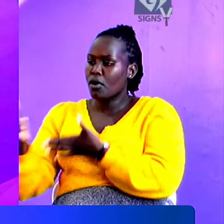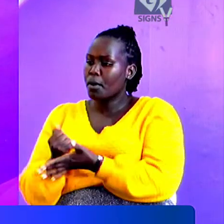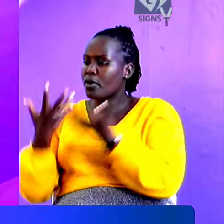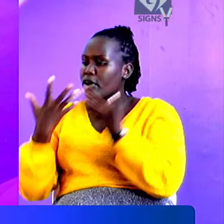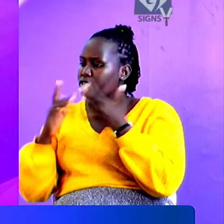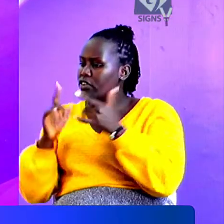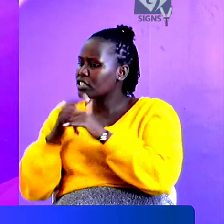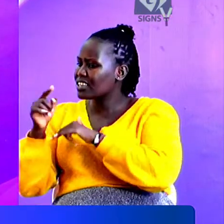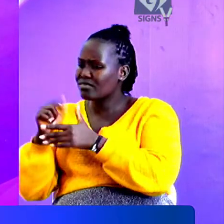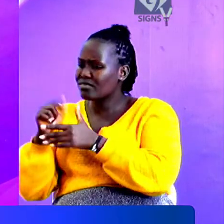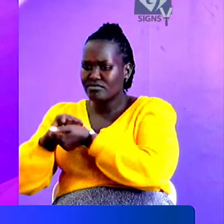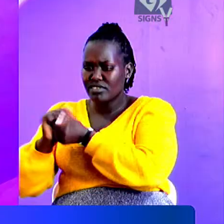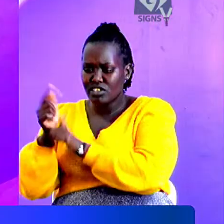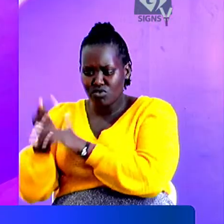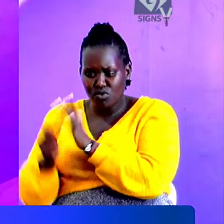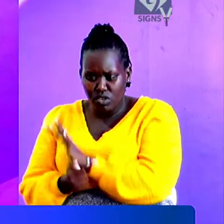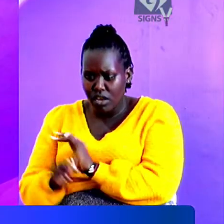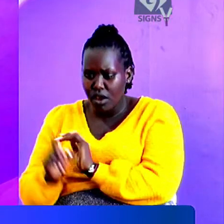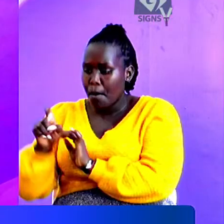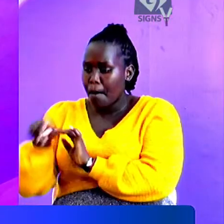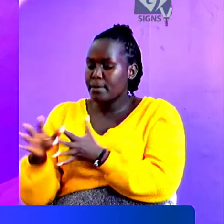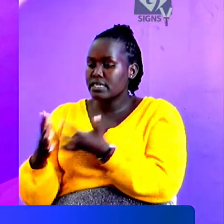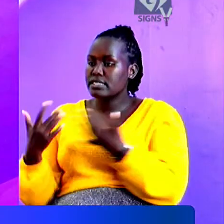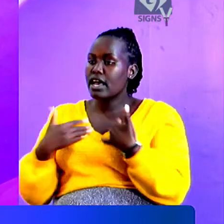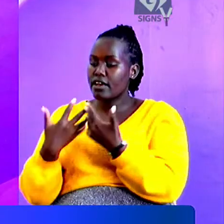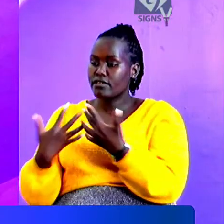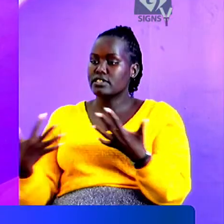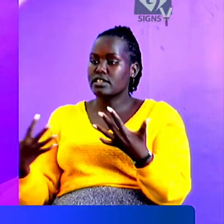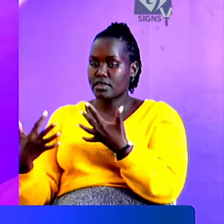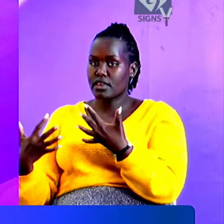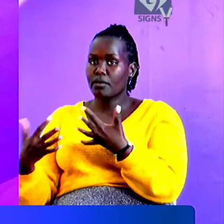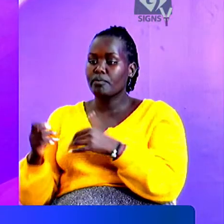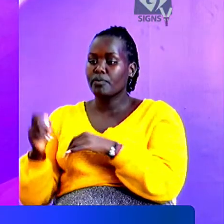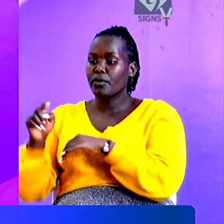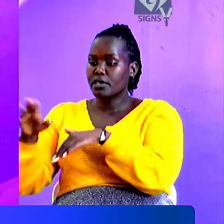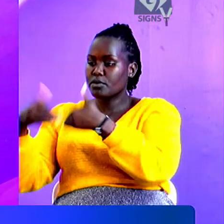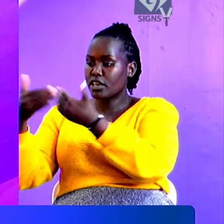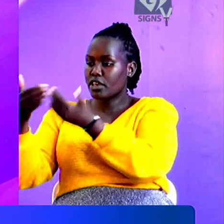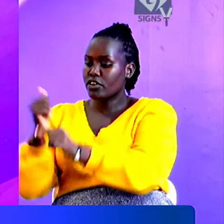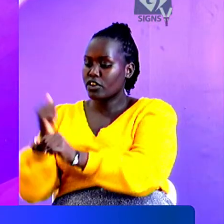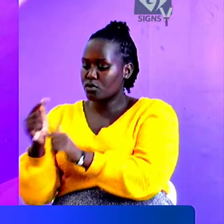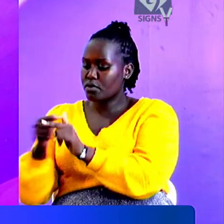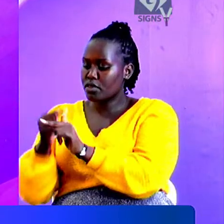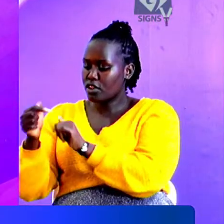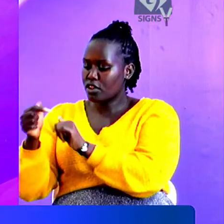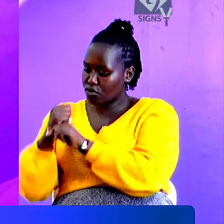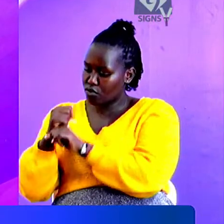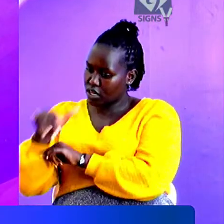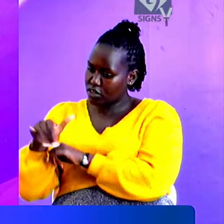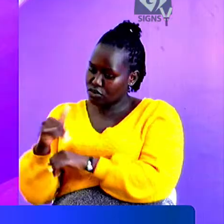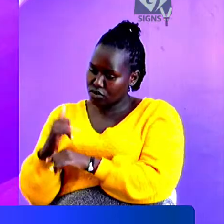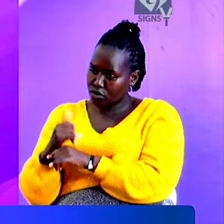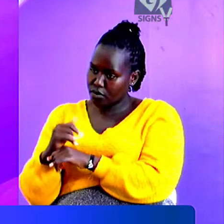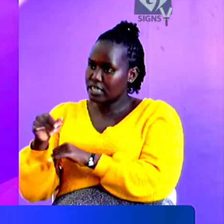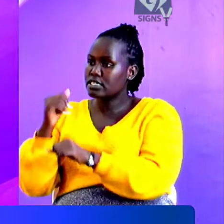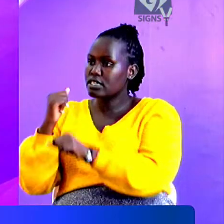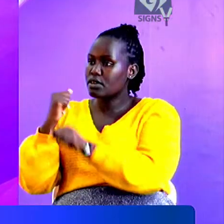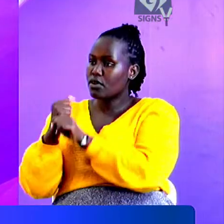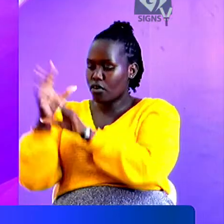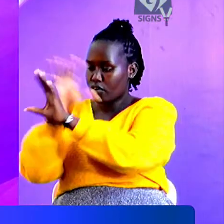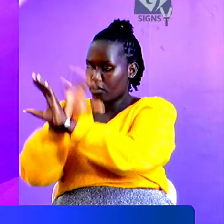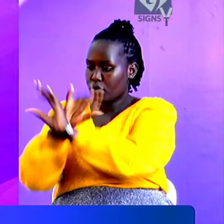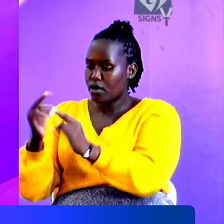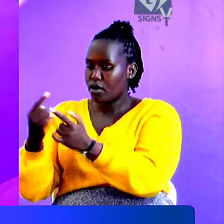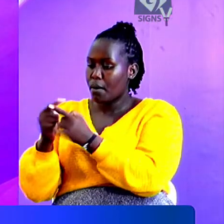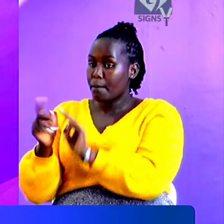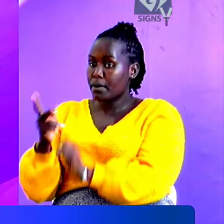You understand? At least there must be something. You must be given a job and you do that job. Exactly. And that is the job that the president should be doing. But we don't see